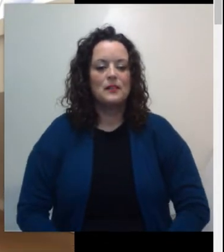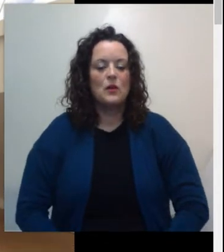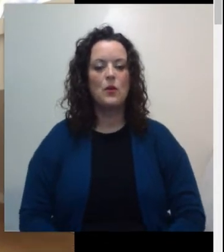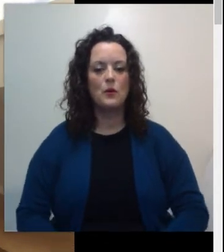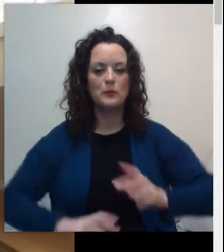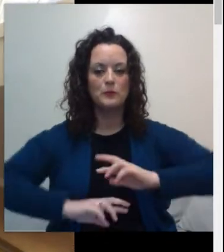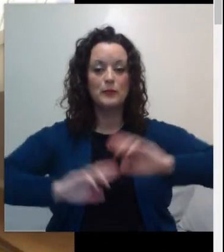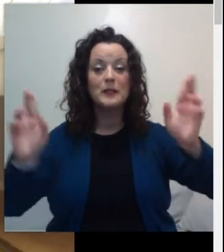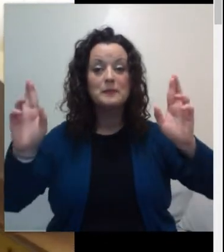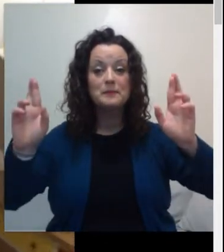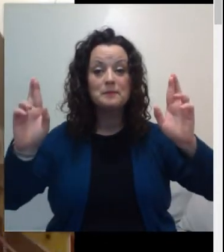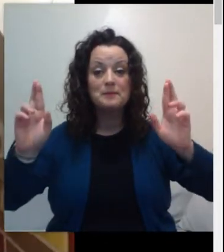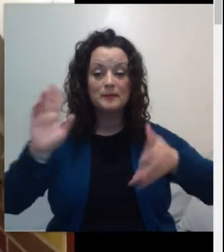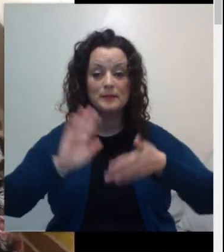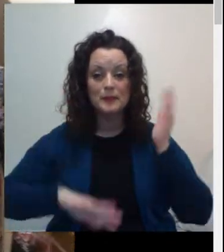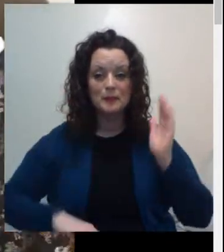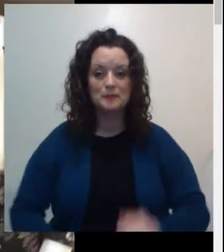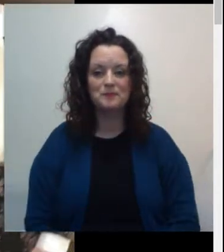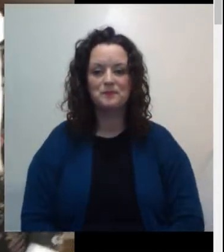Ready? Let's go.